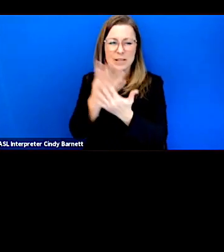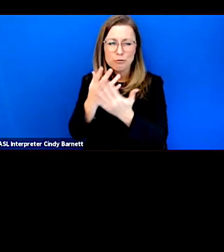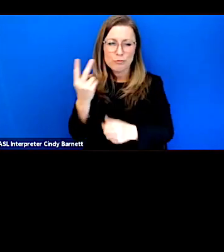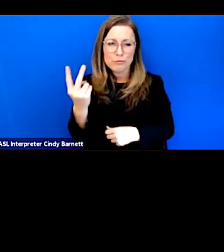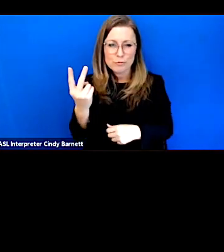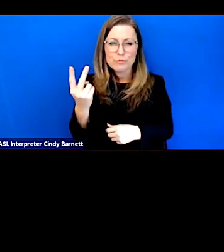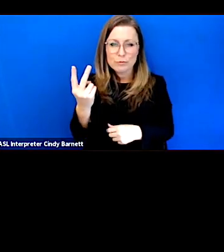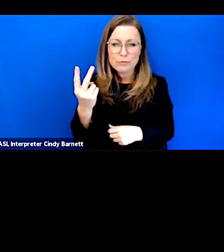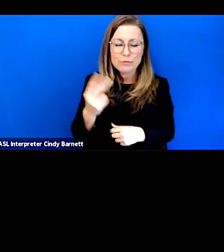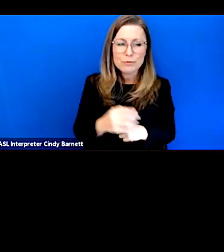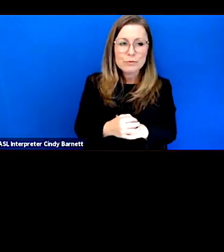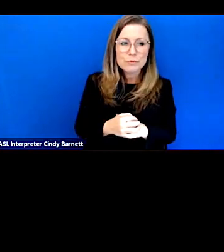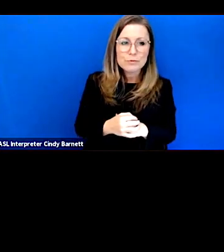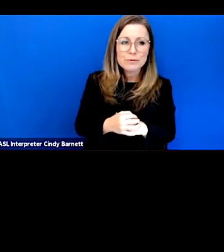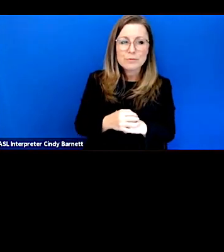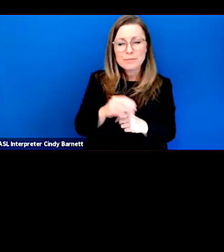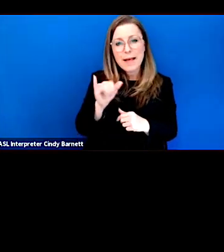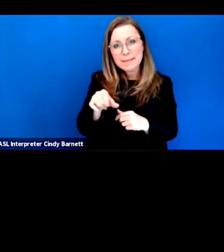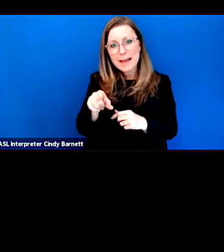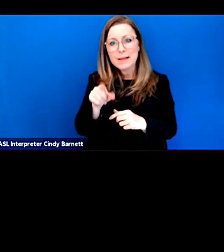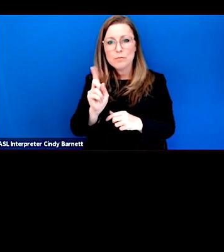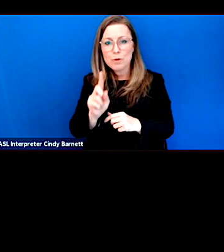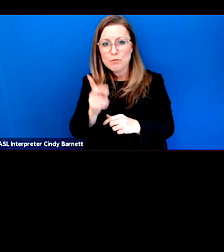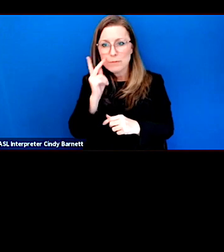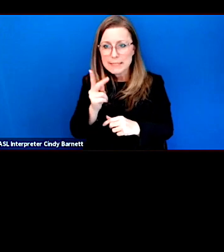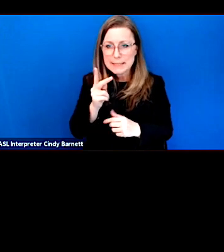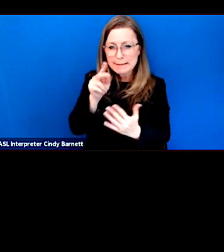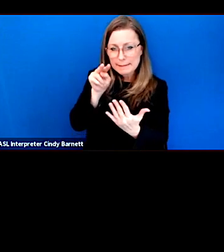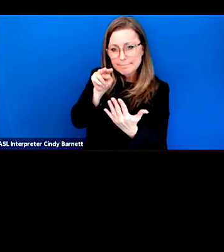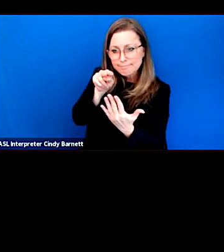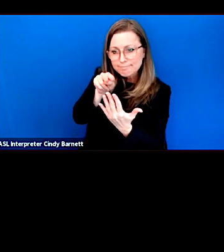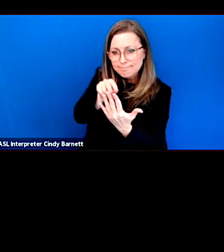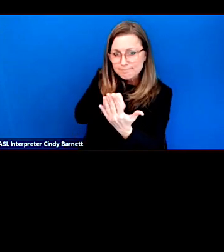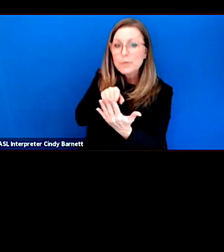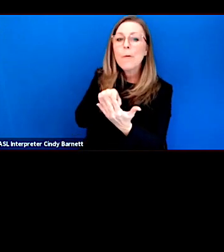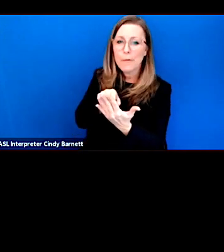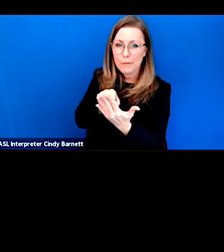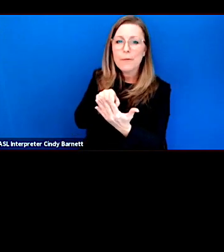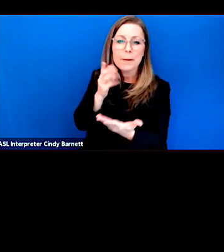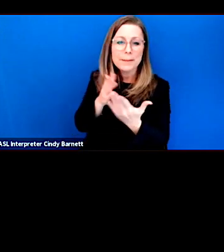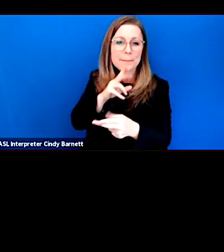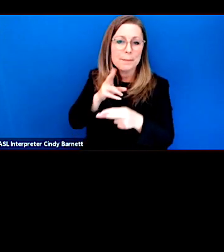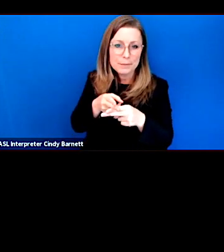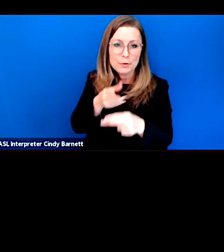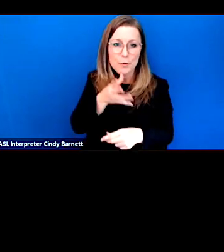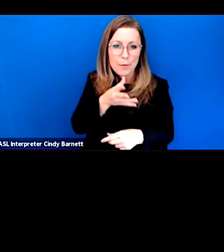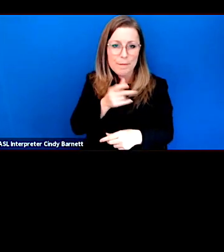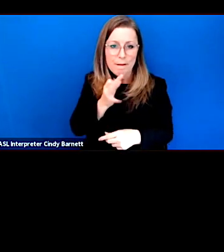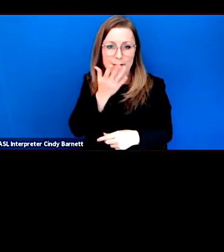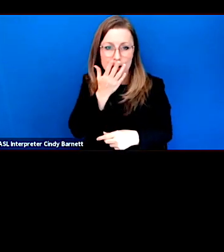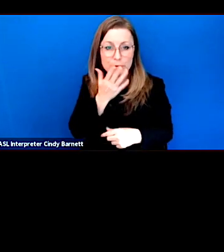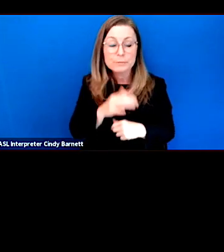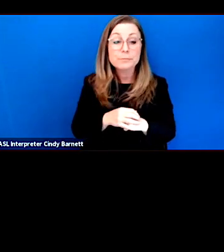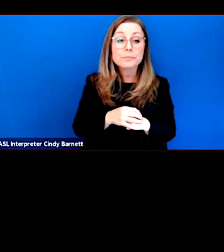it talking about women of color. And then a third one that looks like would be relevant to our